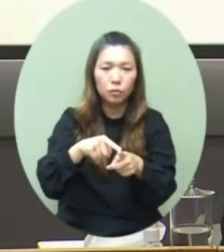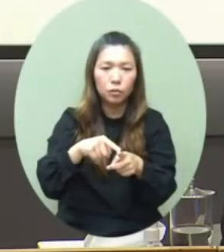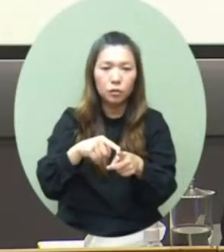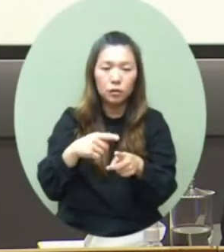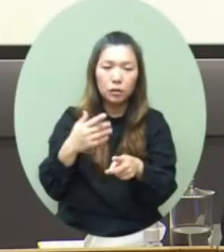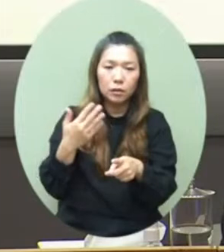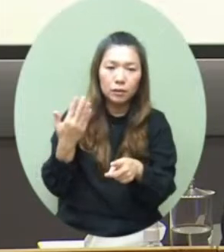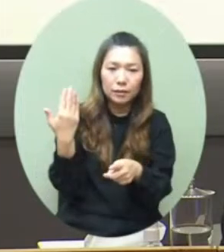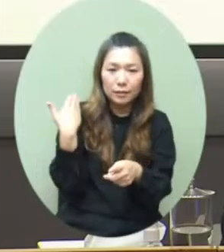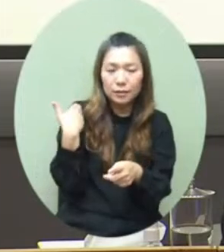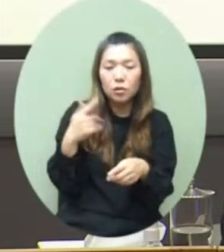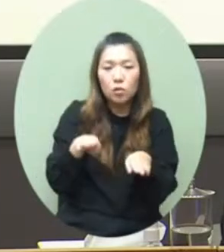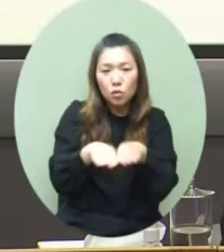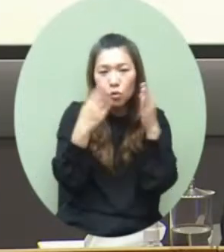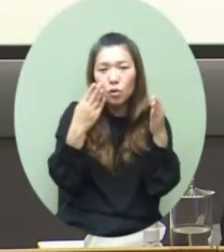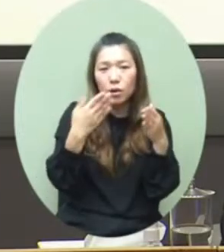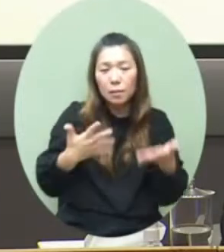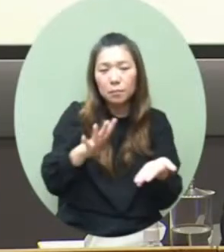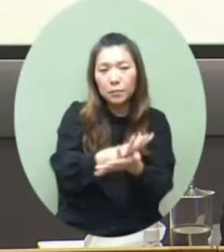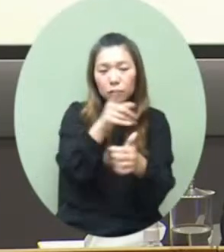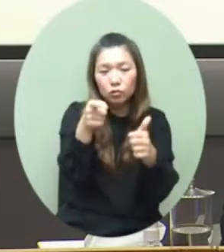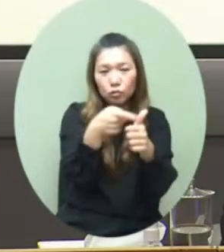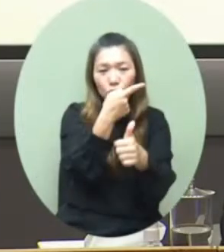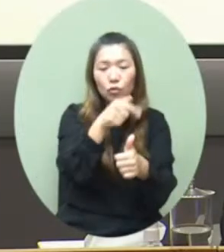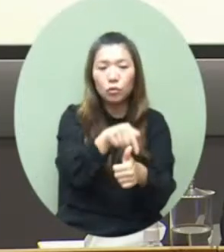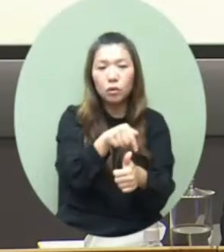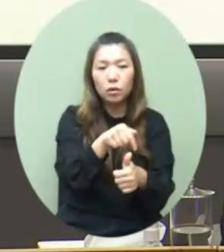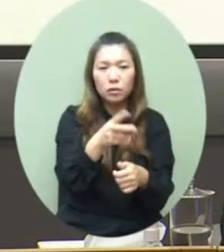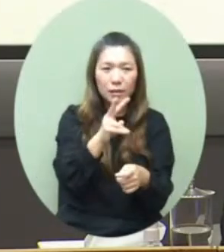original intent of the campaign Happy Hong Kong